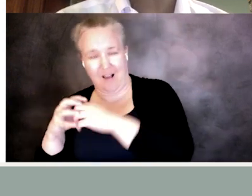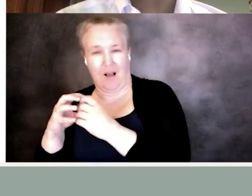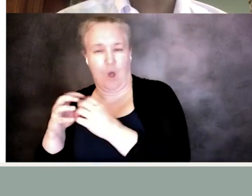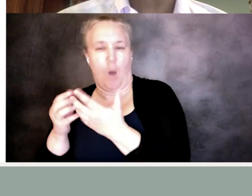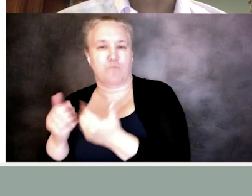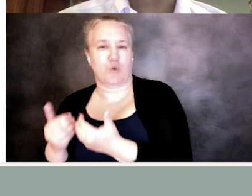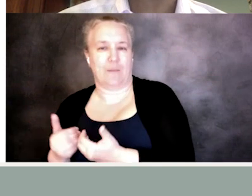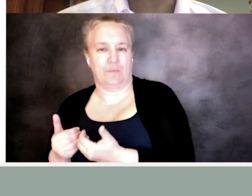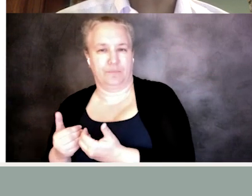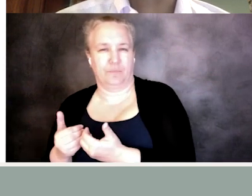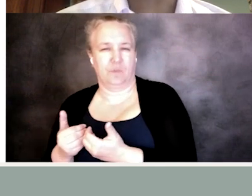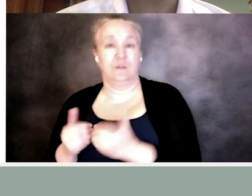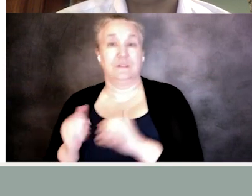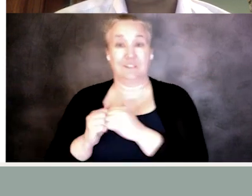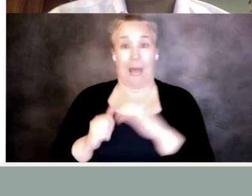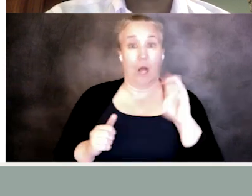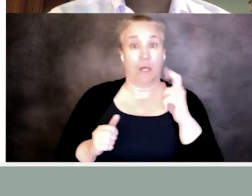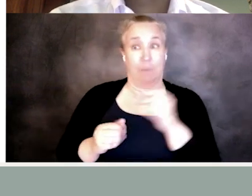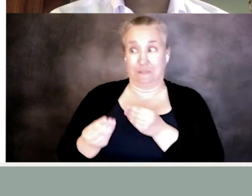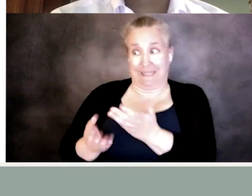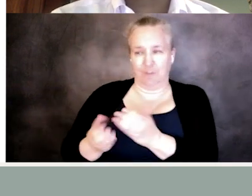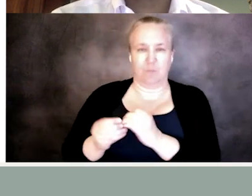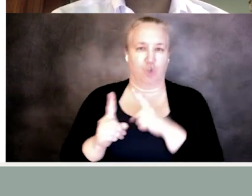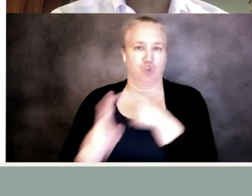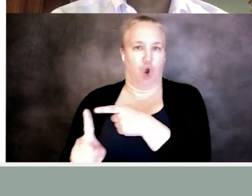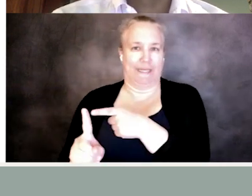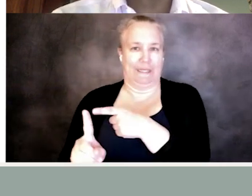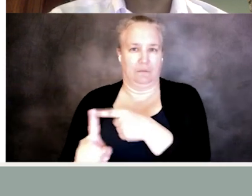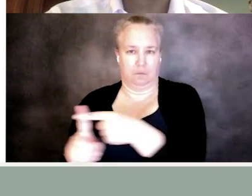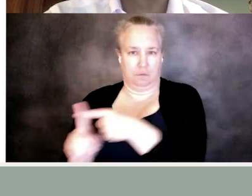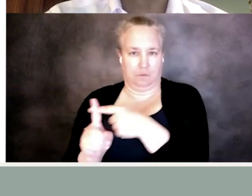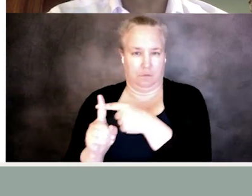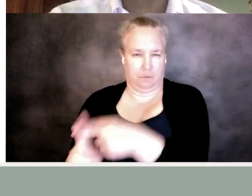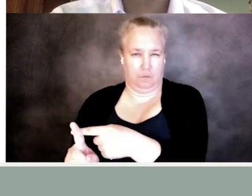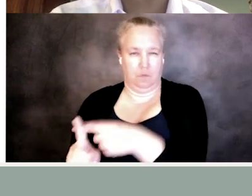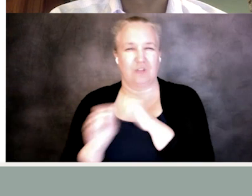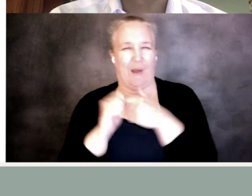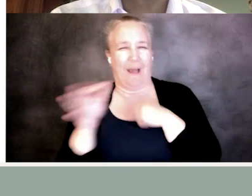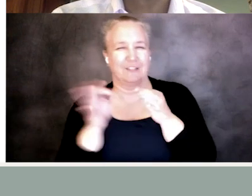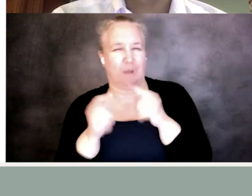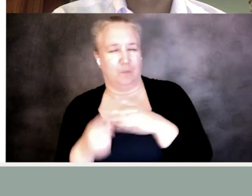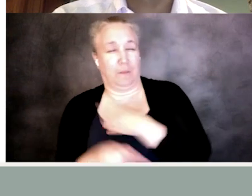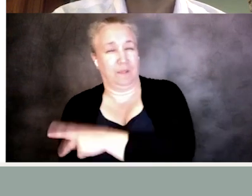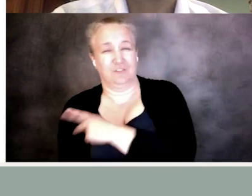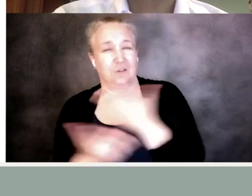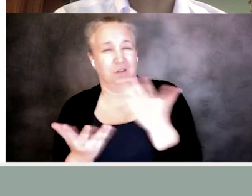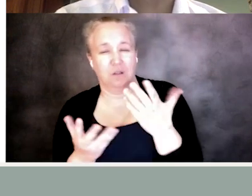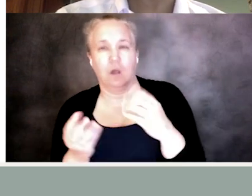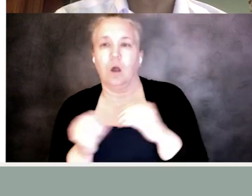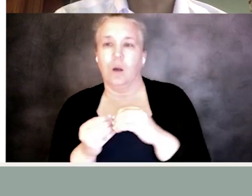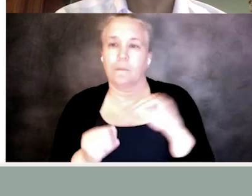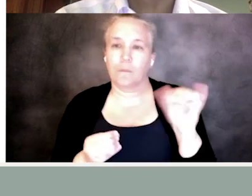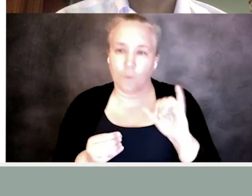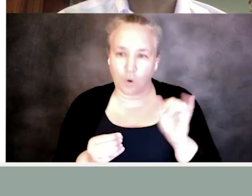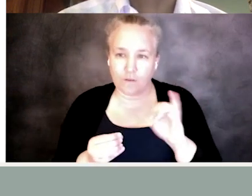delivered in a much more targeted fashion. So I would, the way I describe this to my patient, it is more of a tomahawk